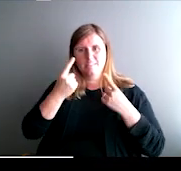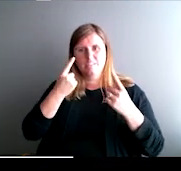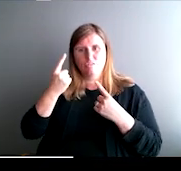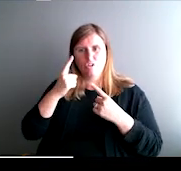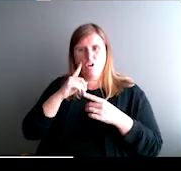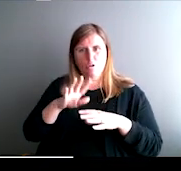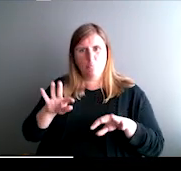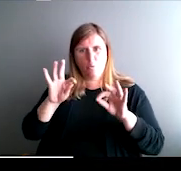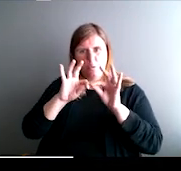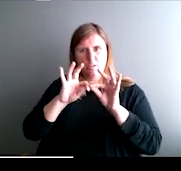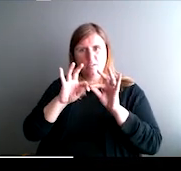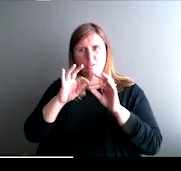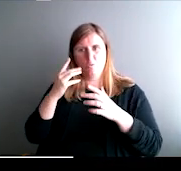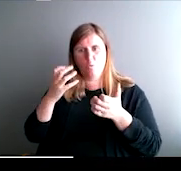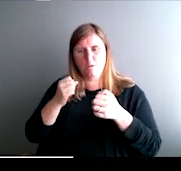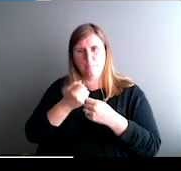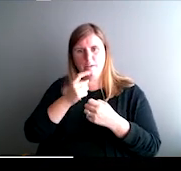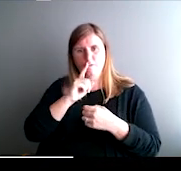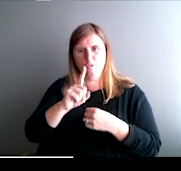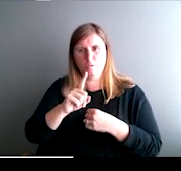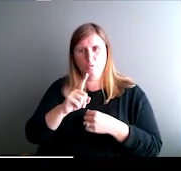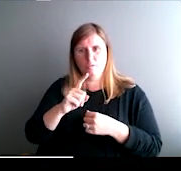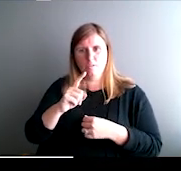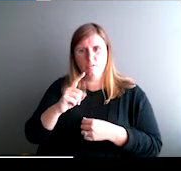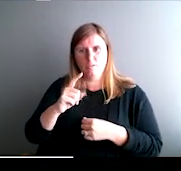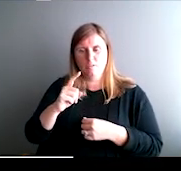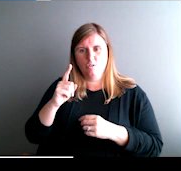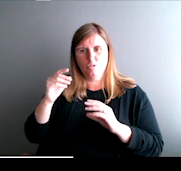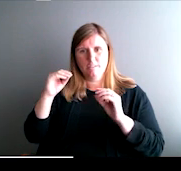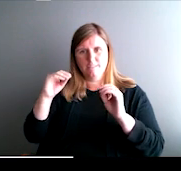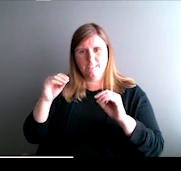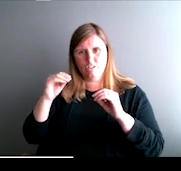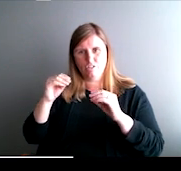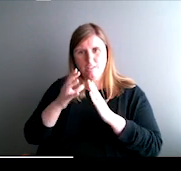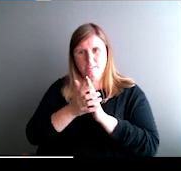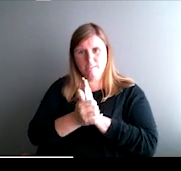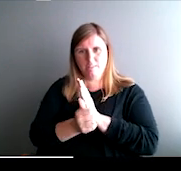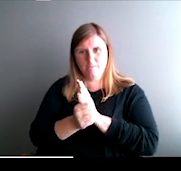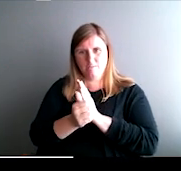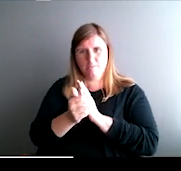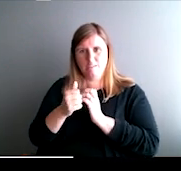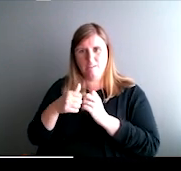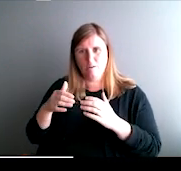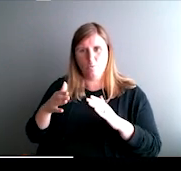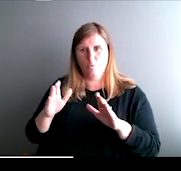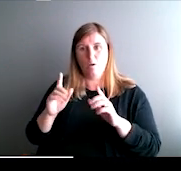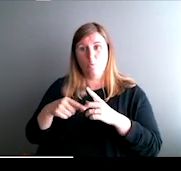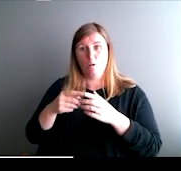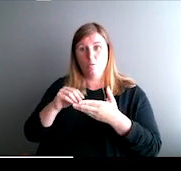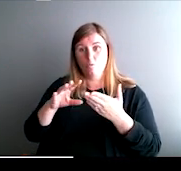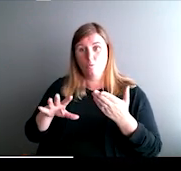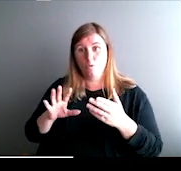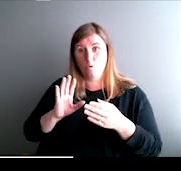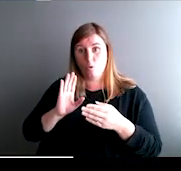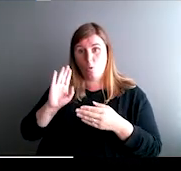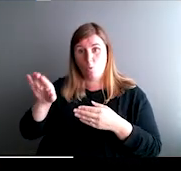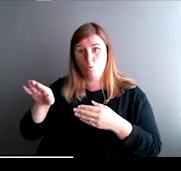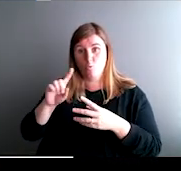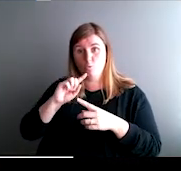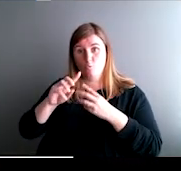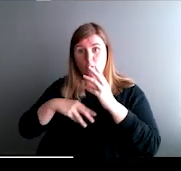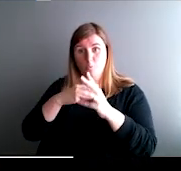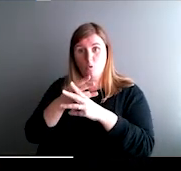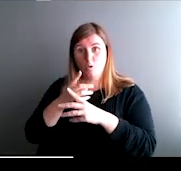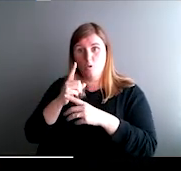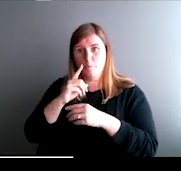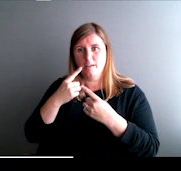considerations are important. You want to make sure that you're teaching these skills in a way that when the student goes out into the real world,